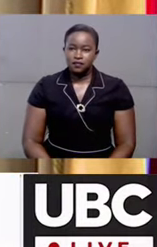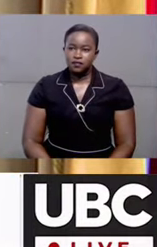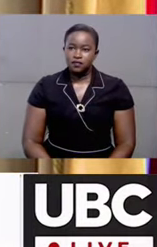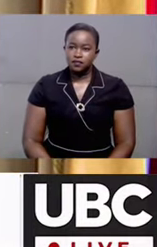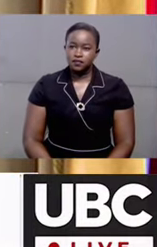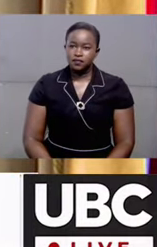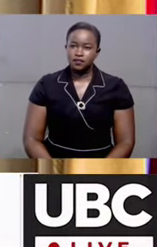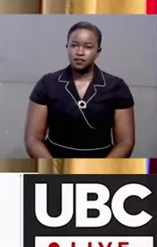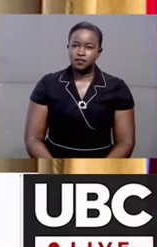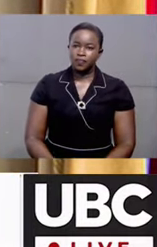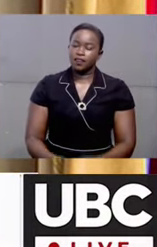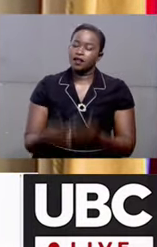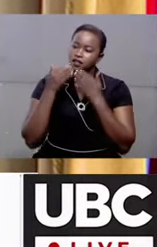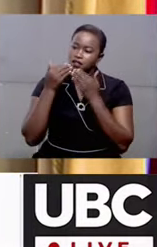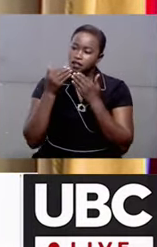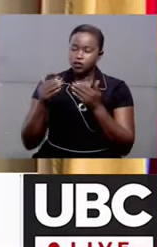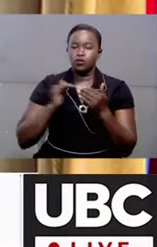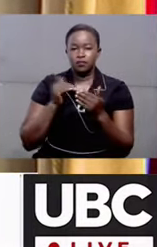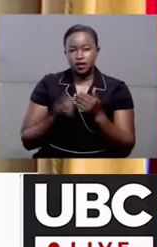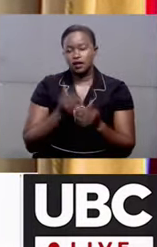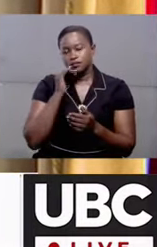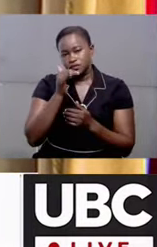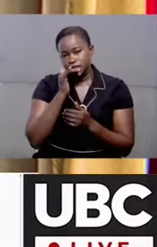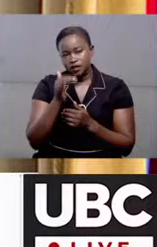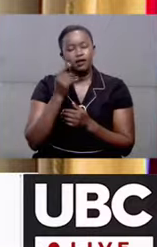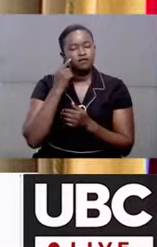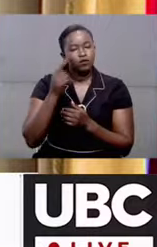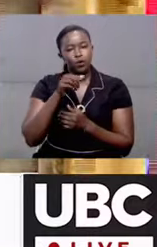Thank you, Madam Speaker, for another opportunity.